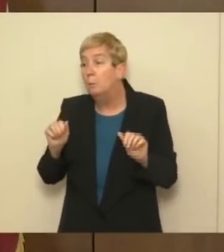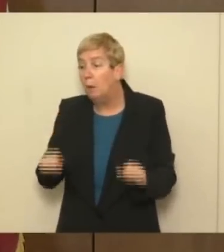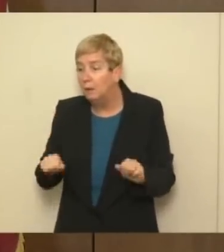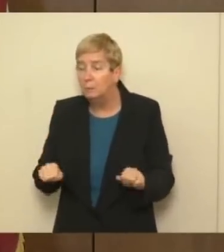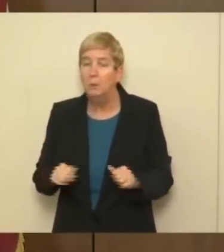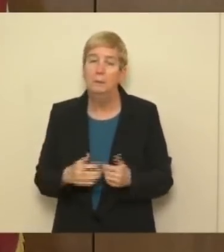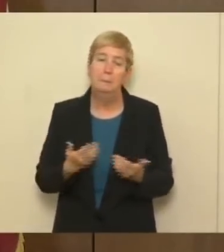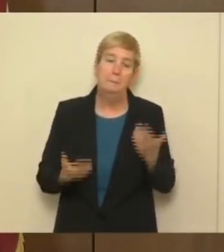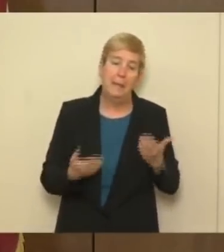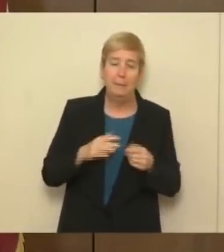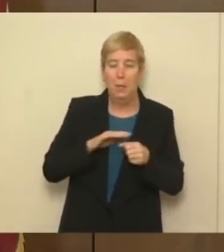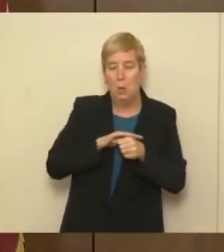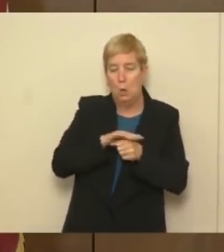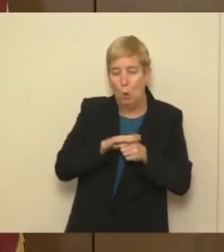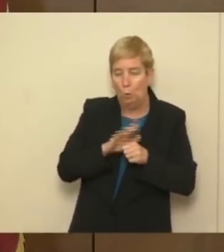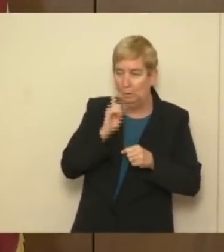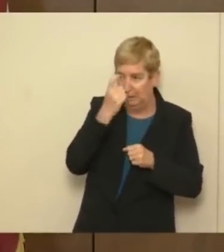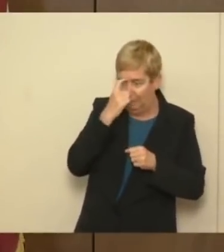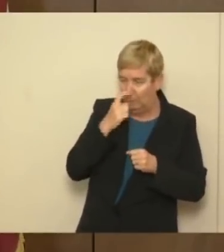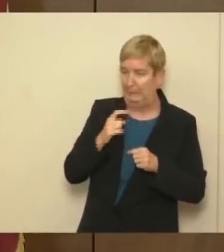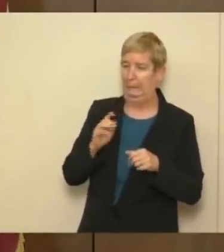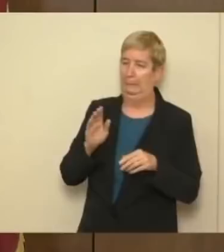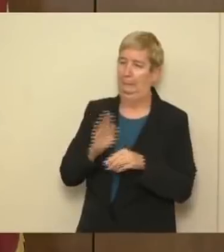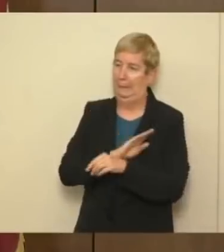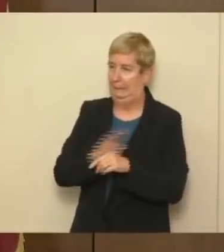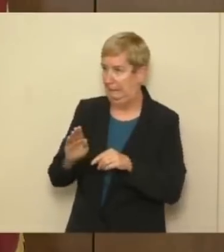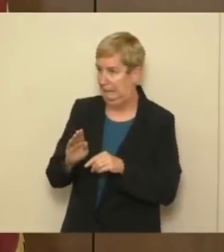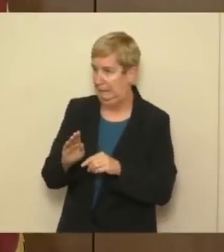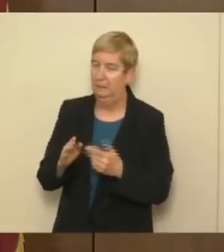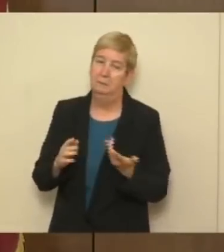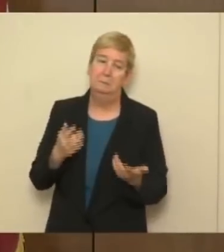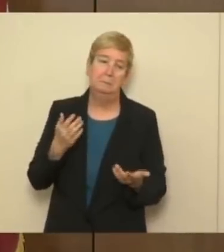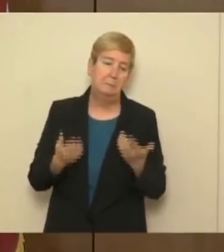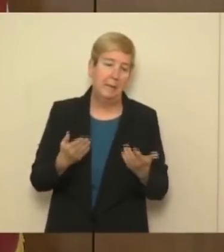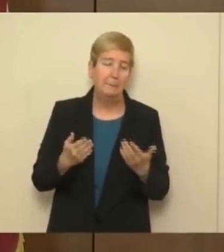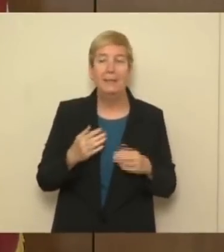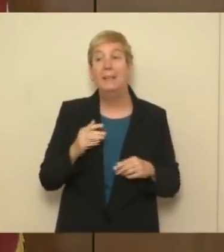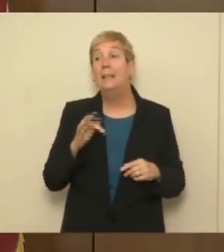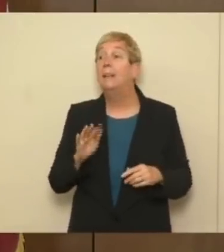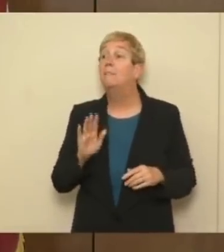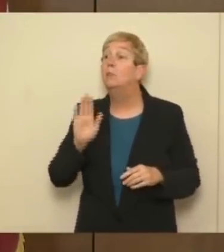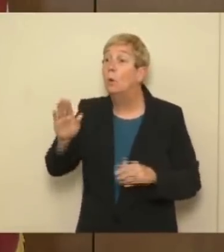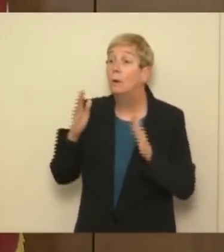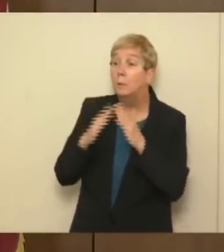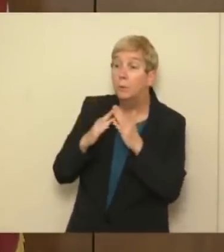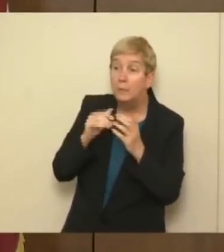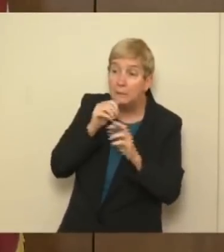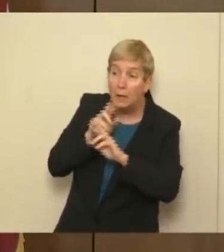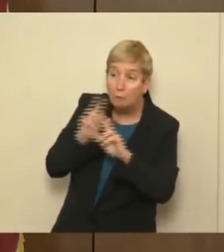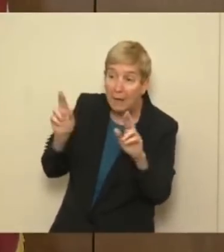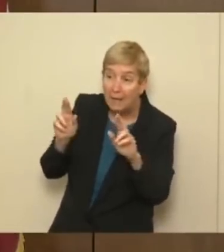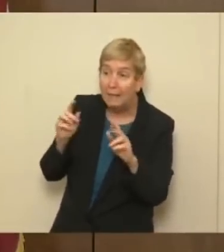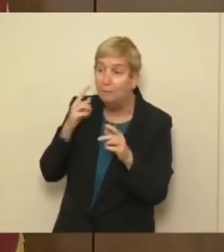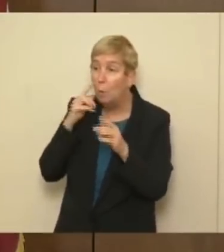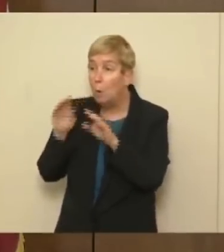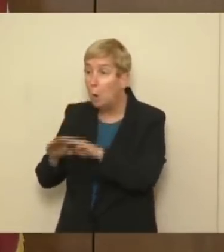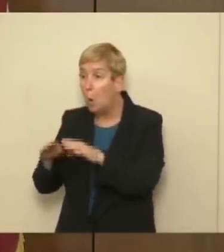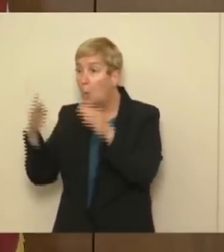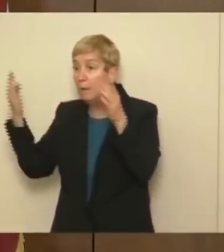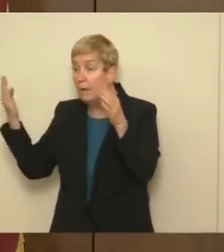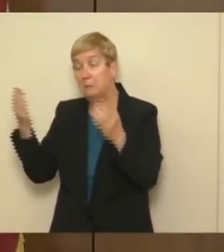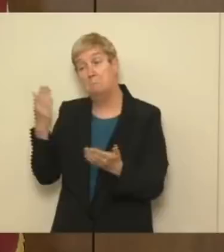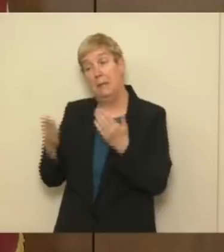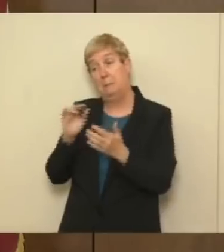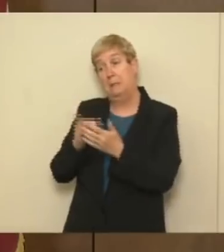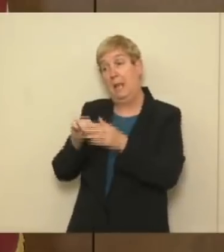local governments and business communities for investments in communities. If your community isn't ready for this next phase of openings, that